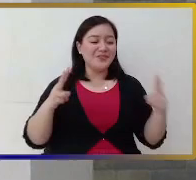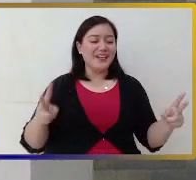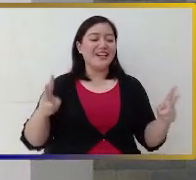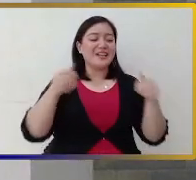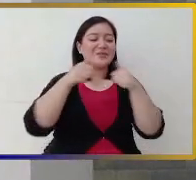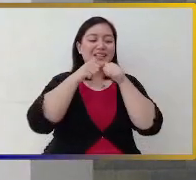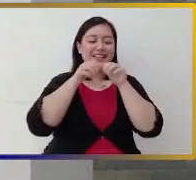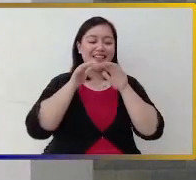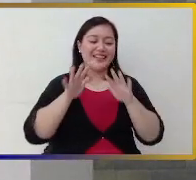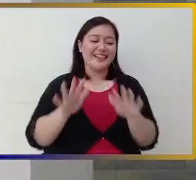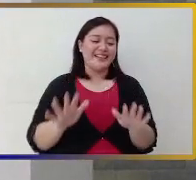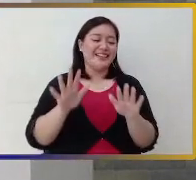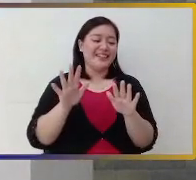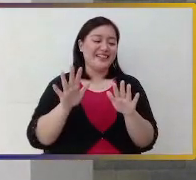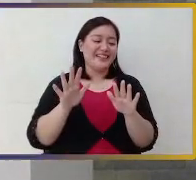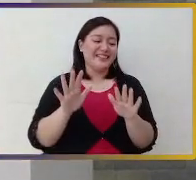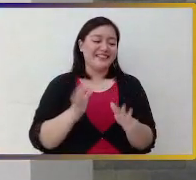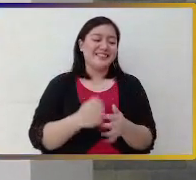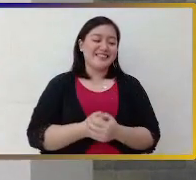so